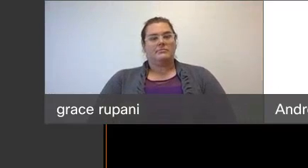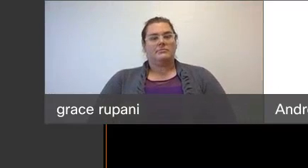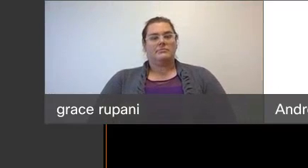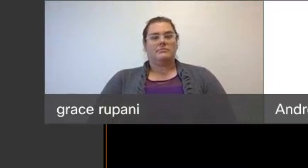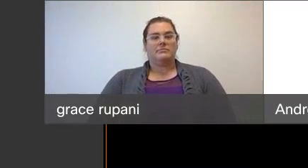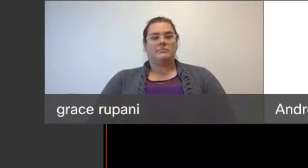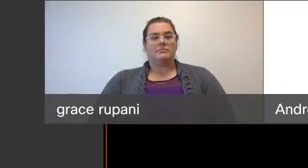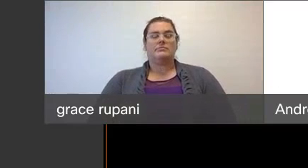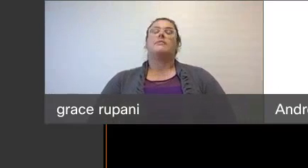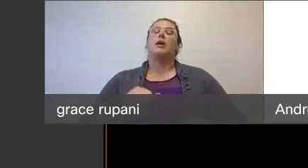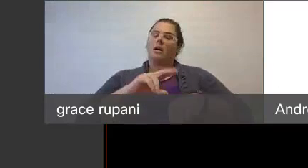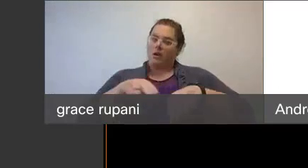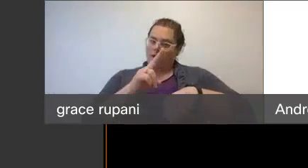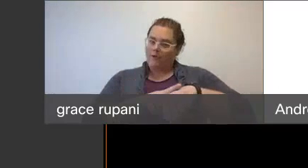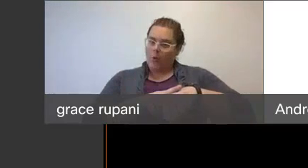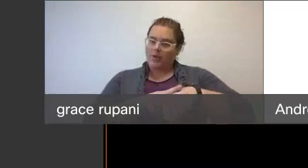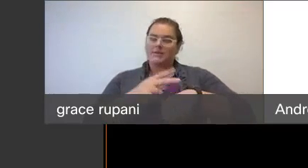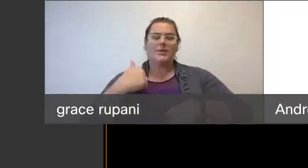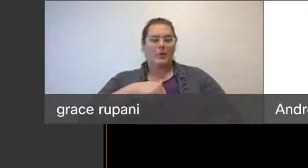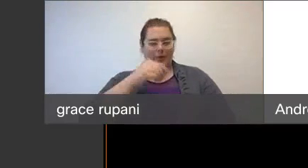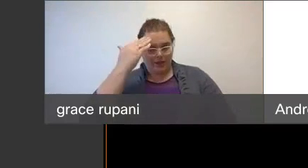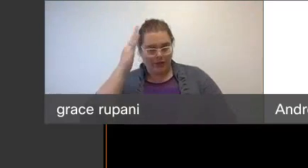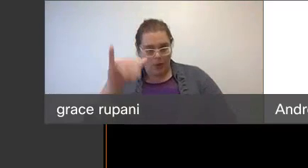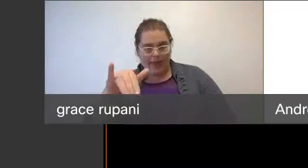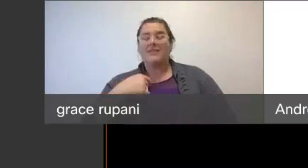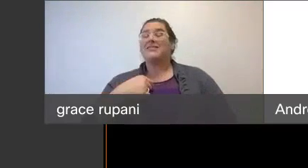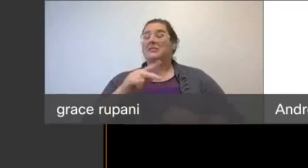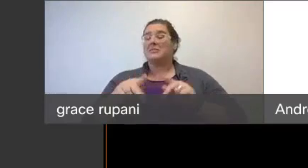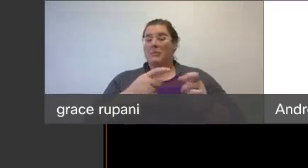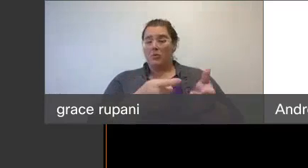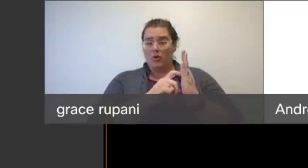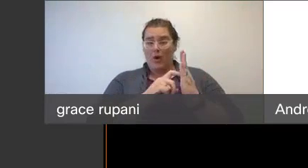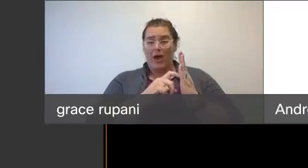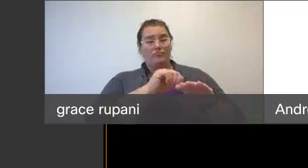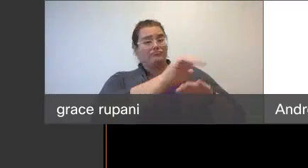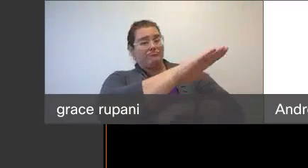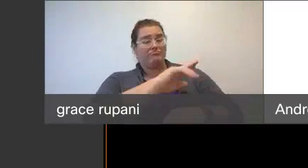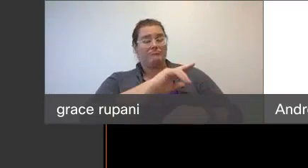And of course, there have been no people who have required hospitalization.